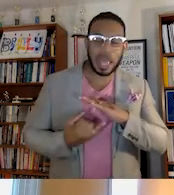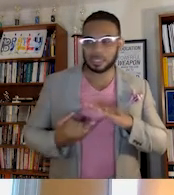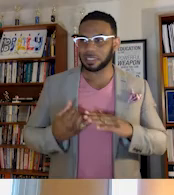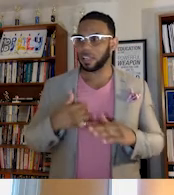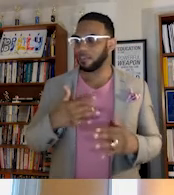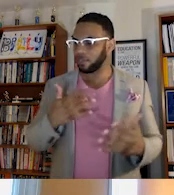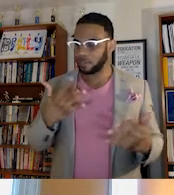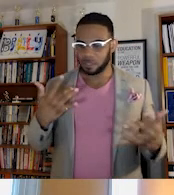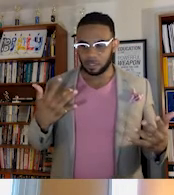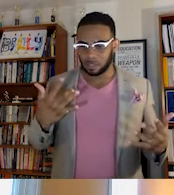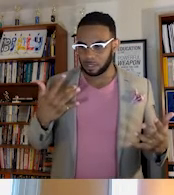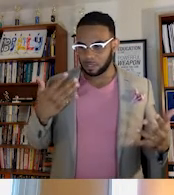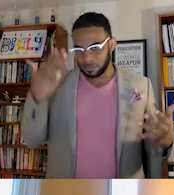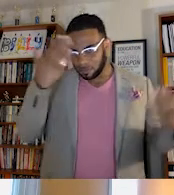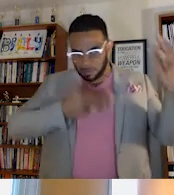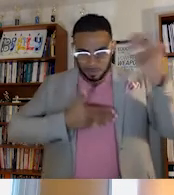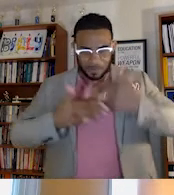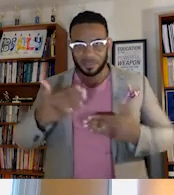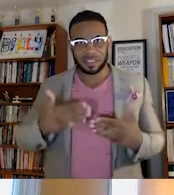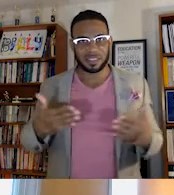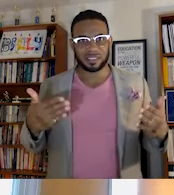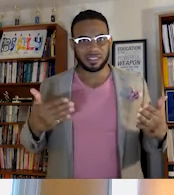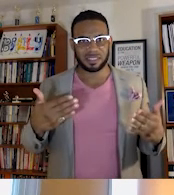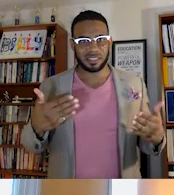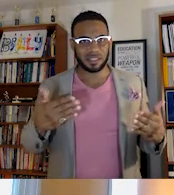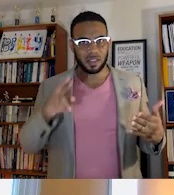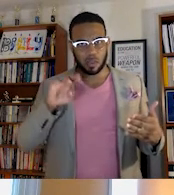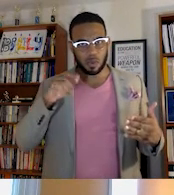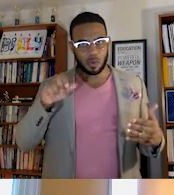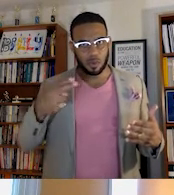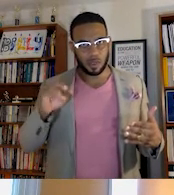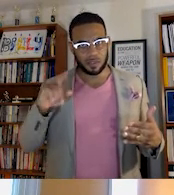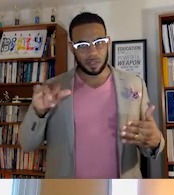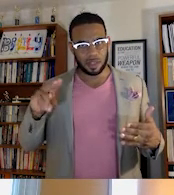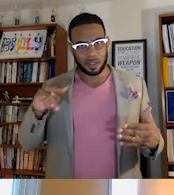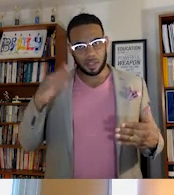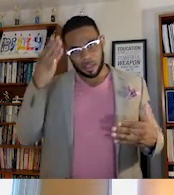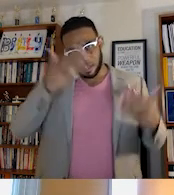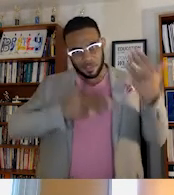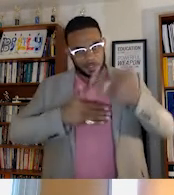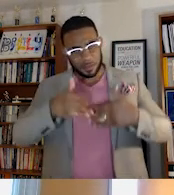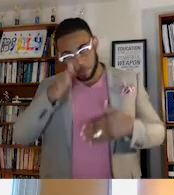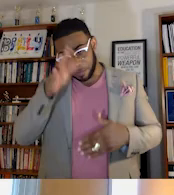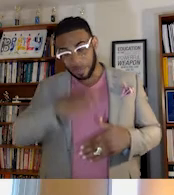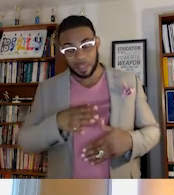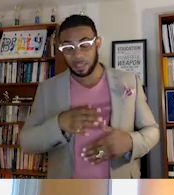so invisible. Ralph Ellison's book, Invisible Man,